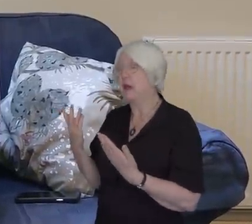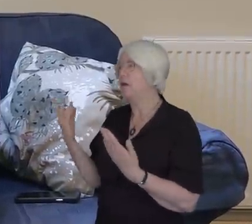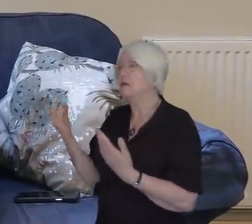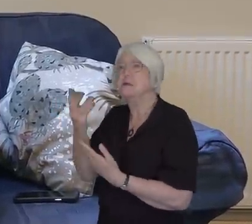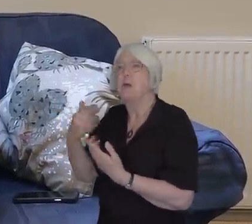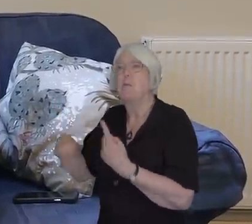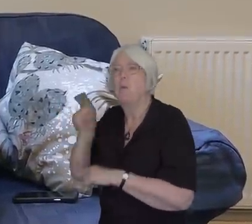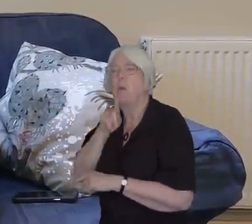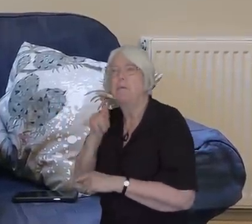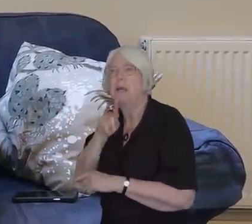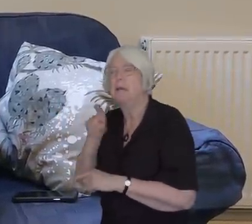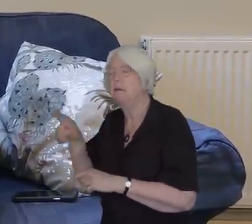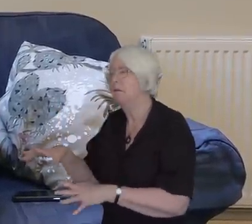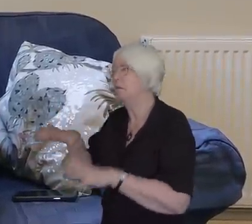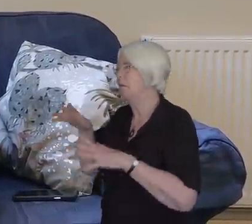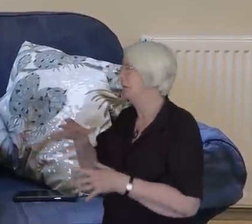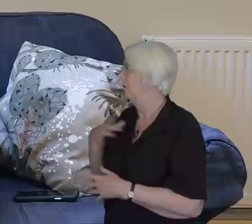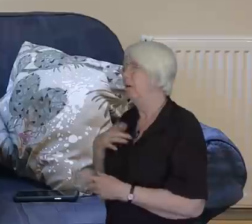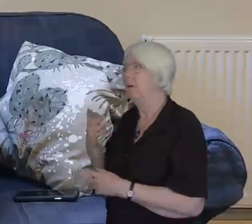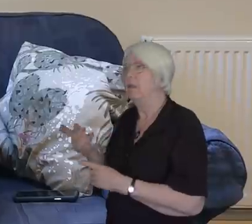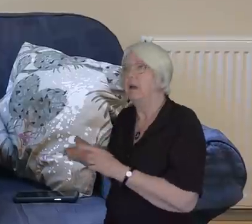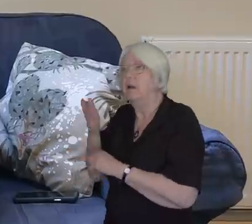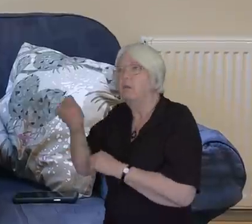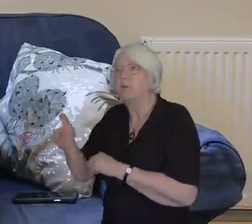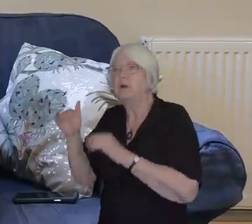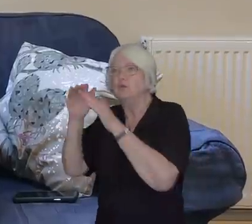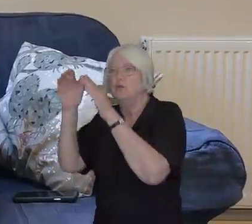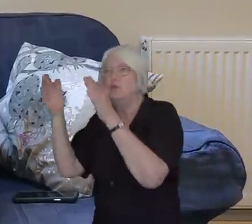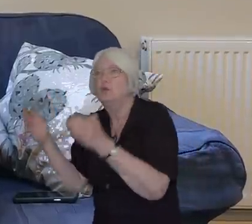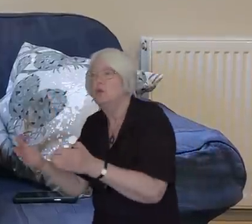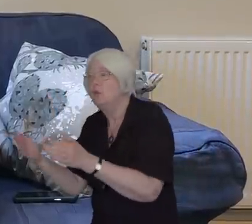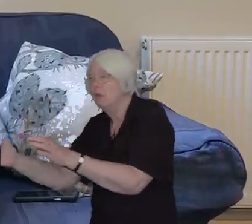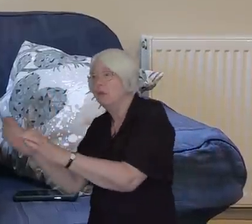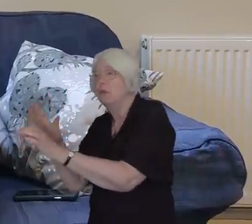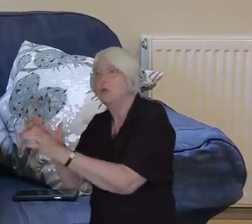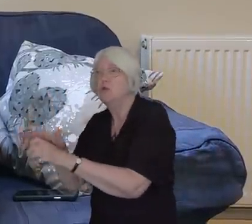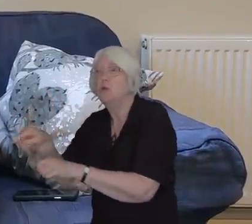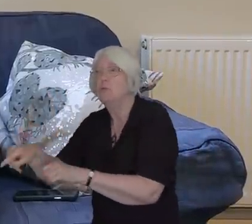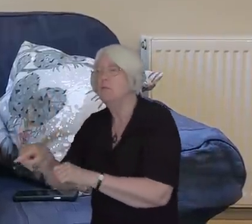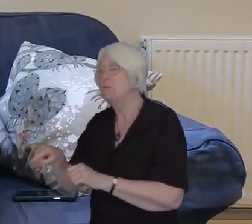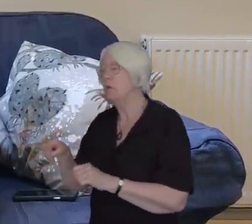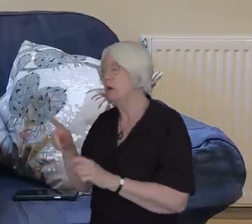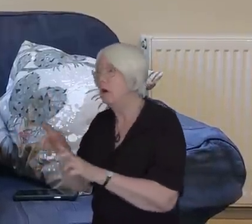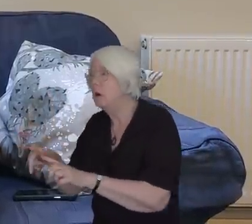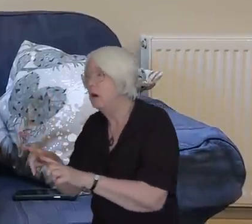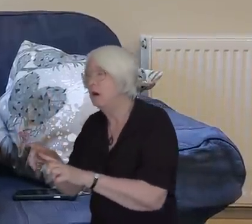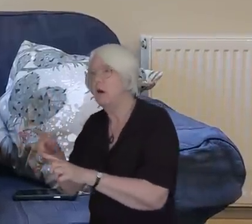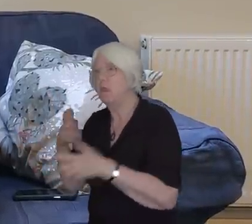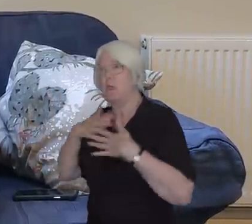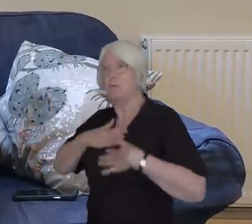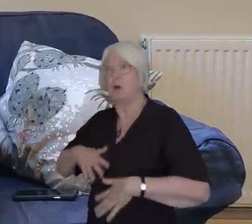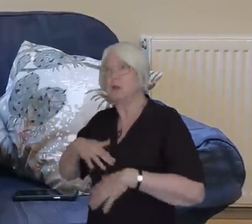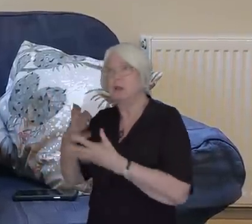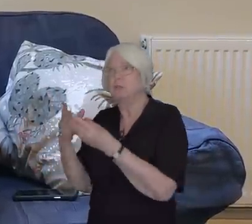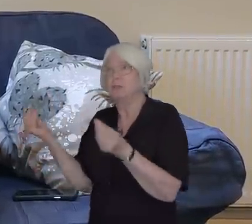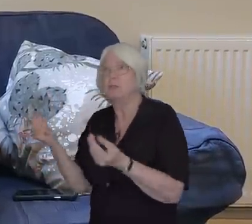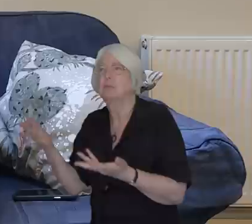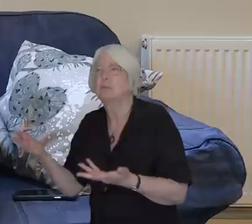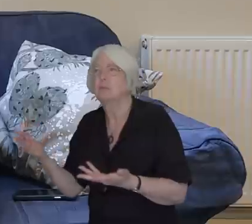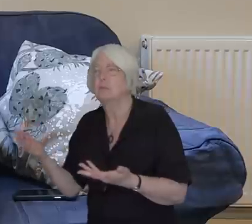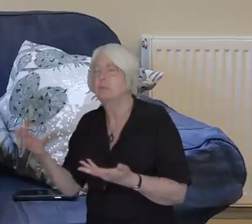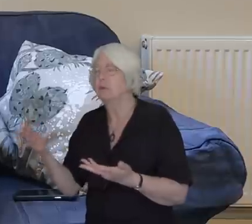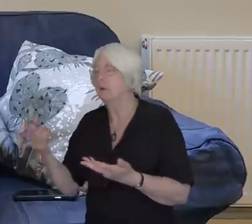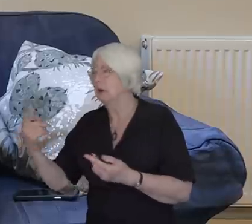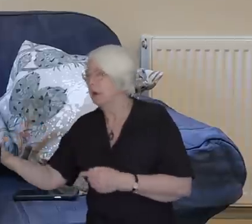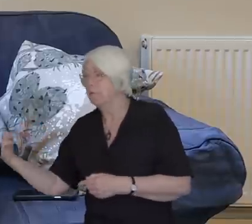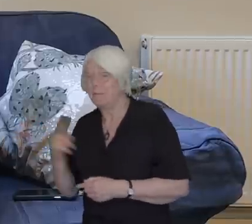Moreover, some women of our group astounded us. They were at the tomb early this morning, and when they did not find